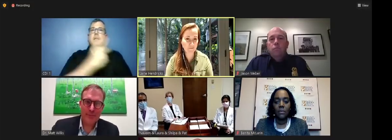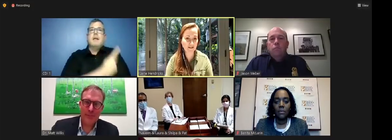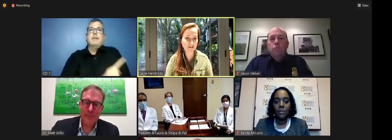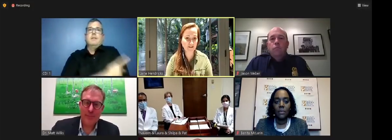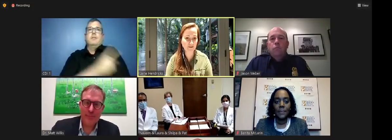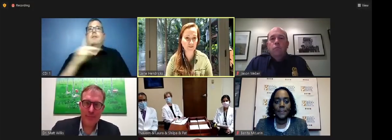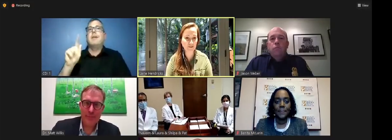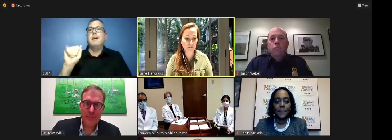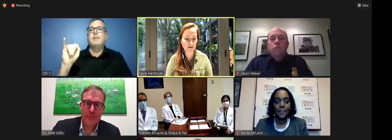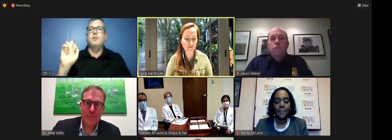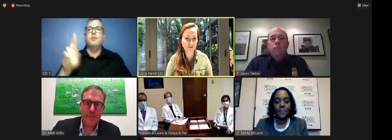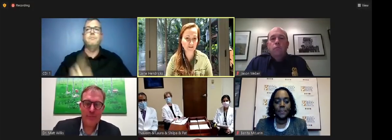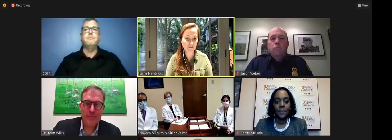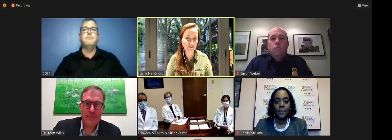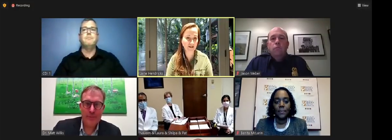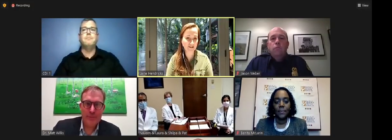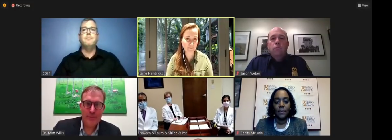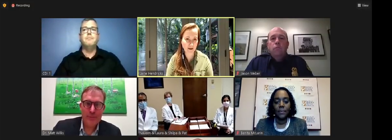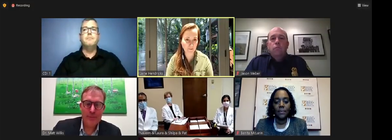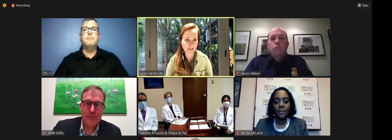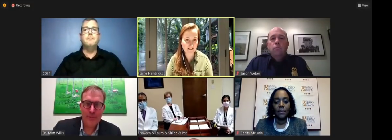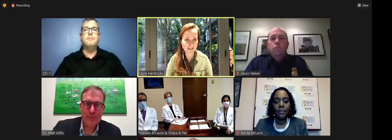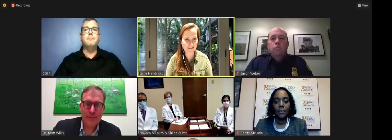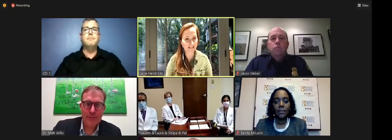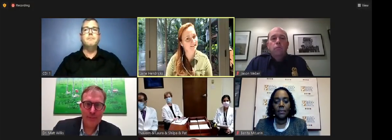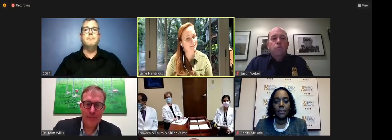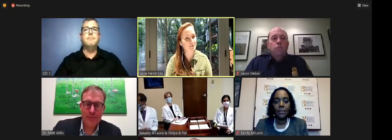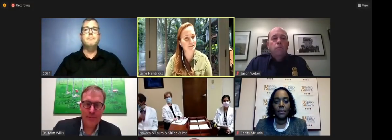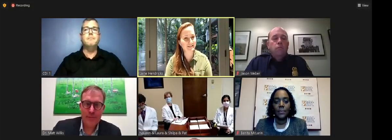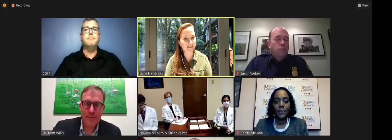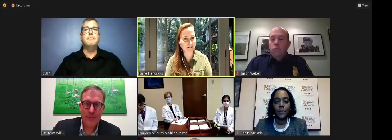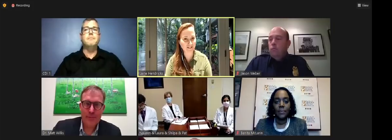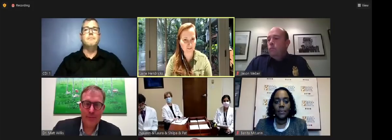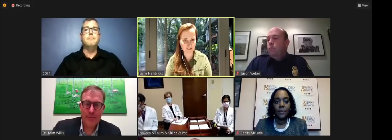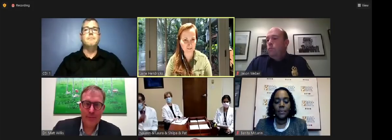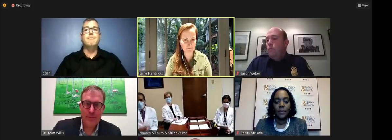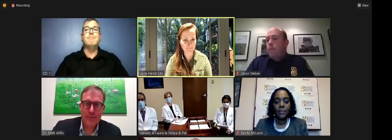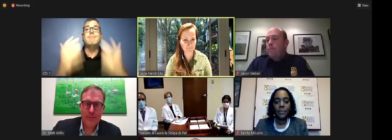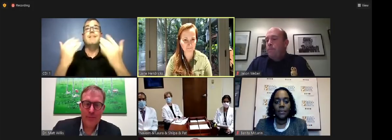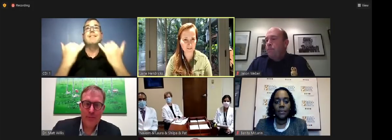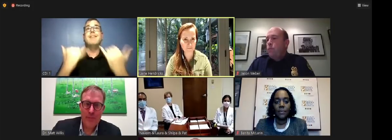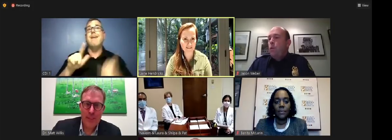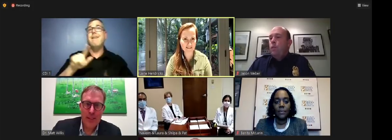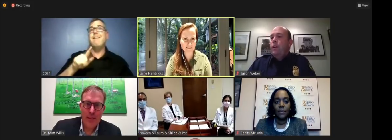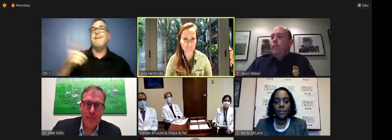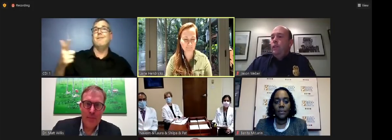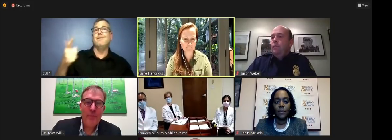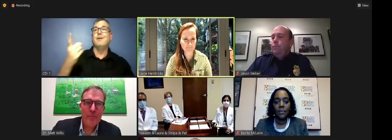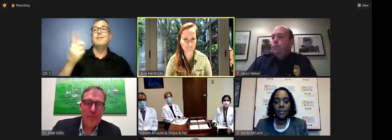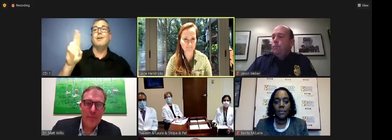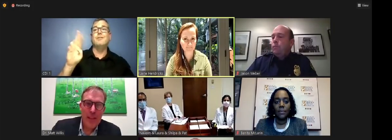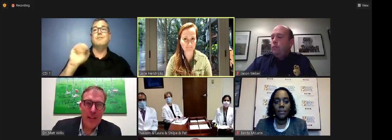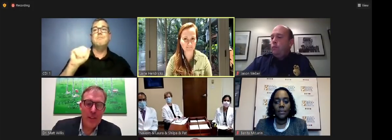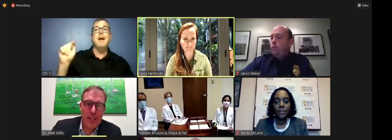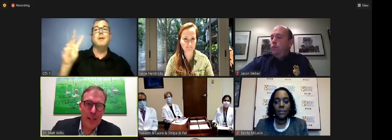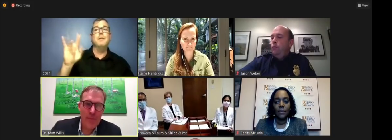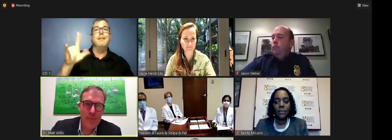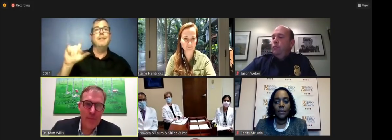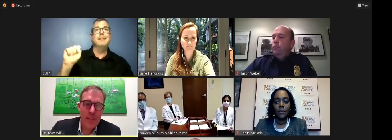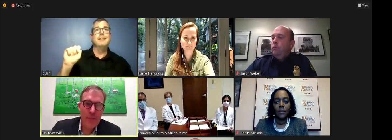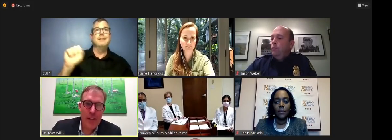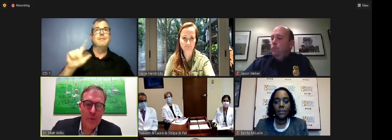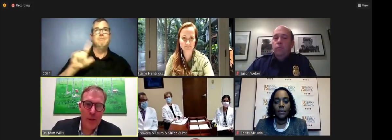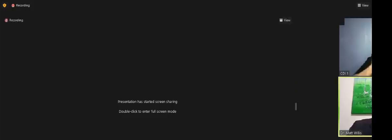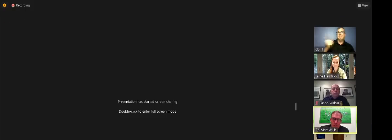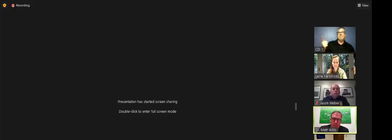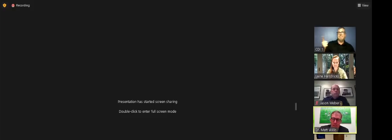I am going to turn it over to Dr. Matt Willis to get this presentation started. Dr. Willis? Thank you, Lainey. Good